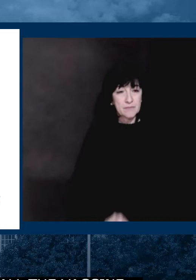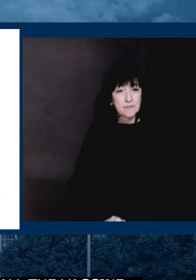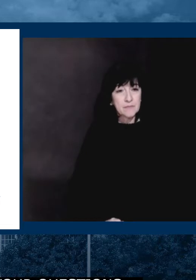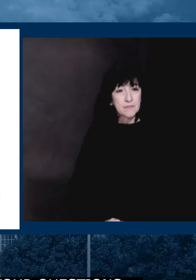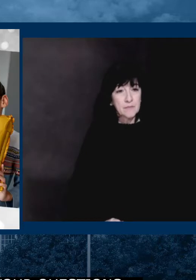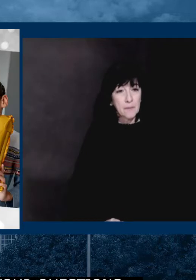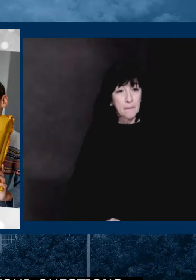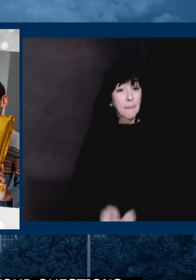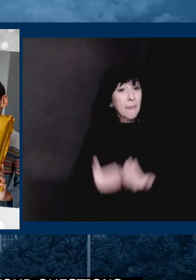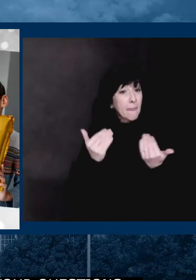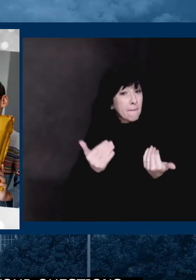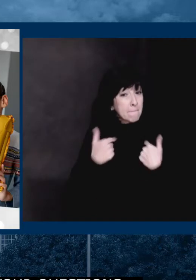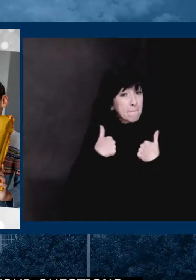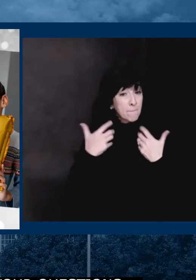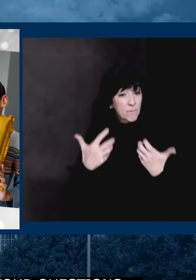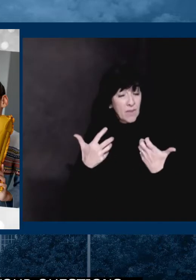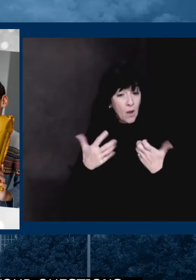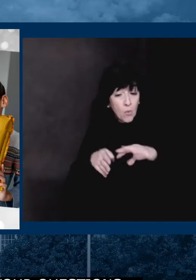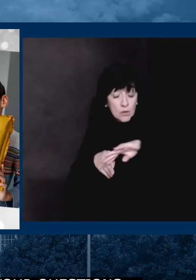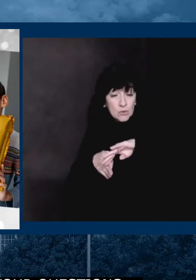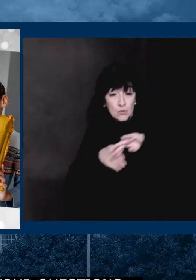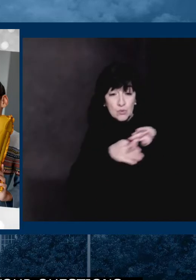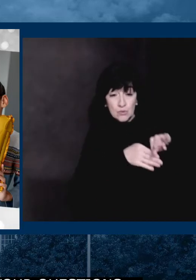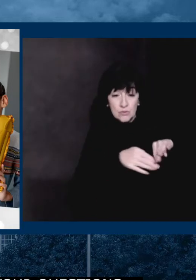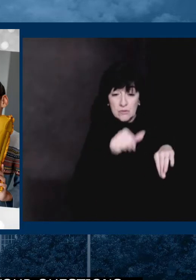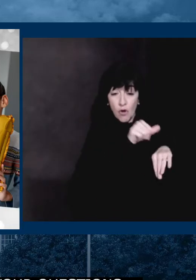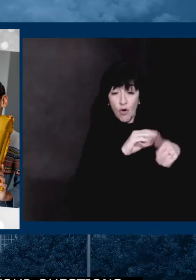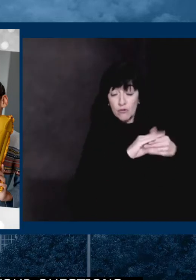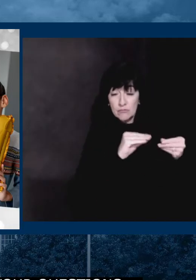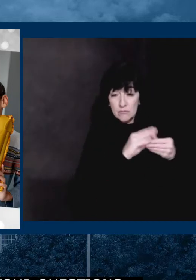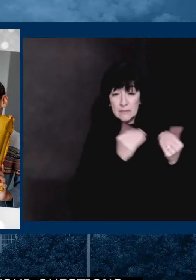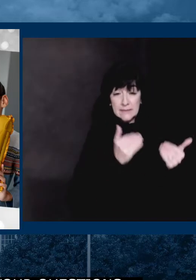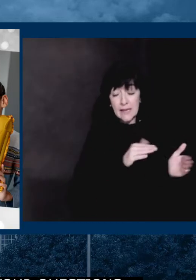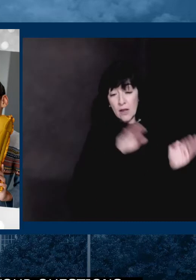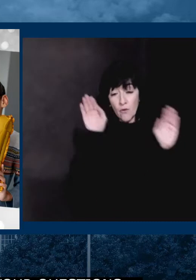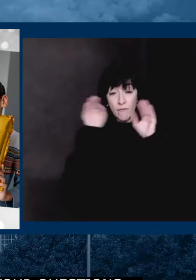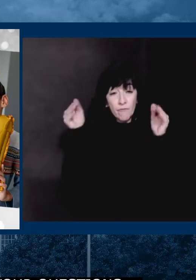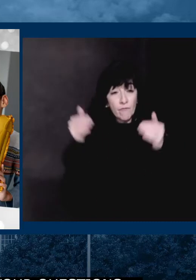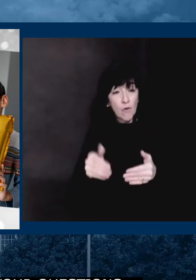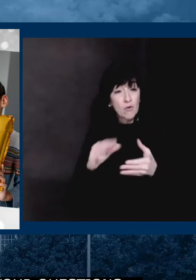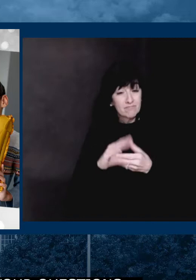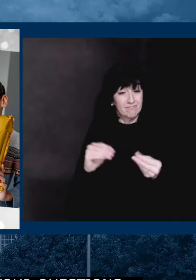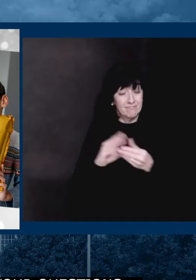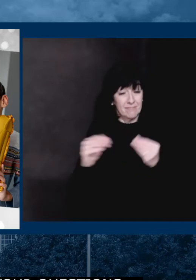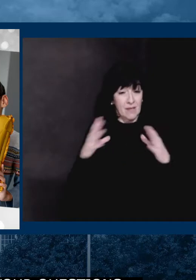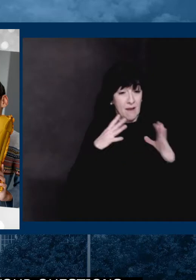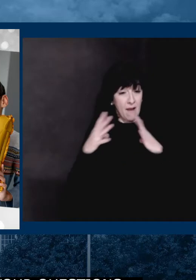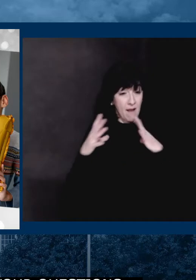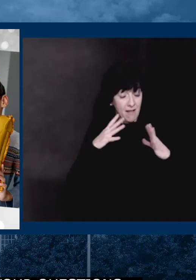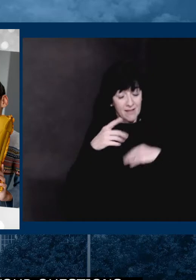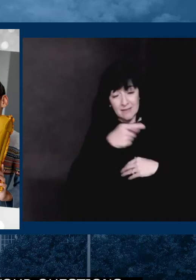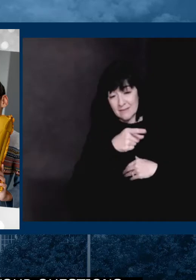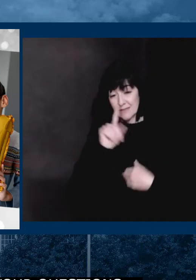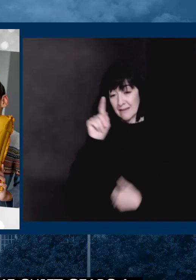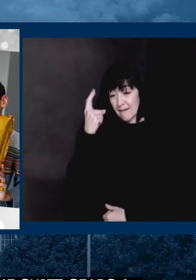about the holidays. Governor Carney talked a bit about the Christmas holidays